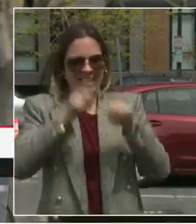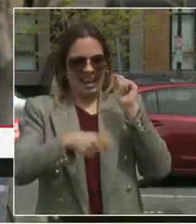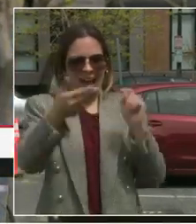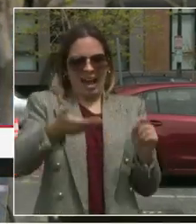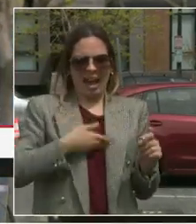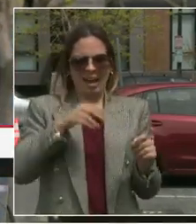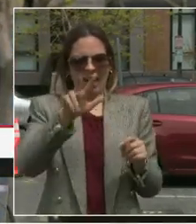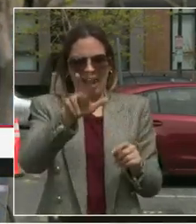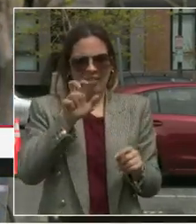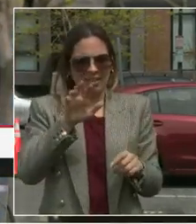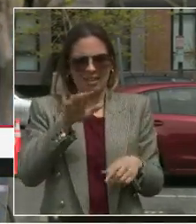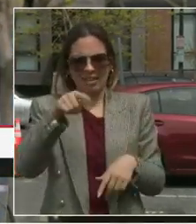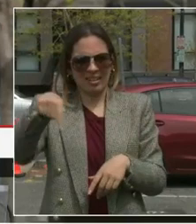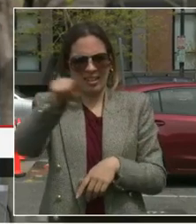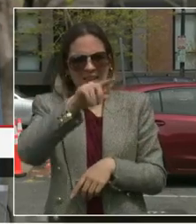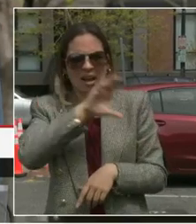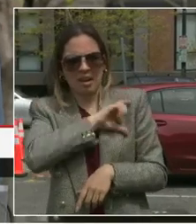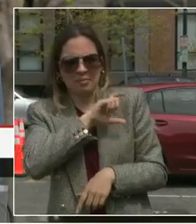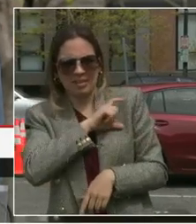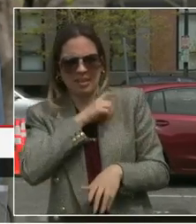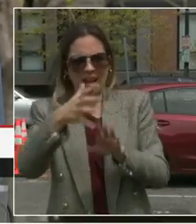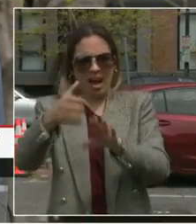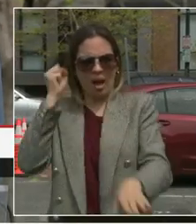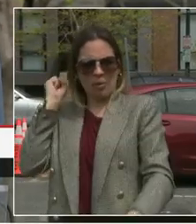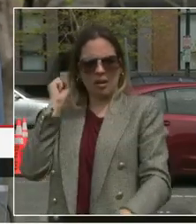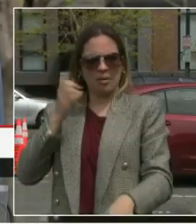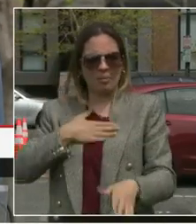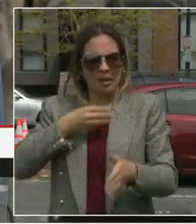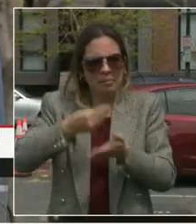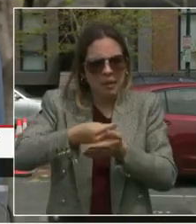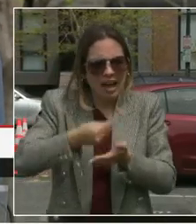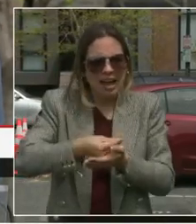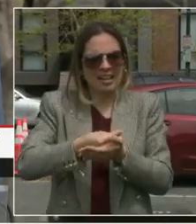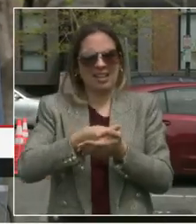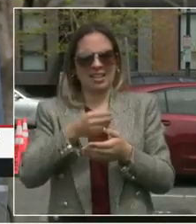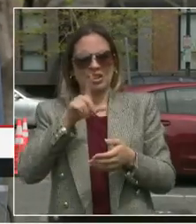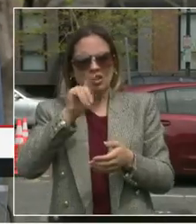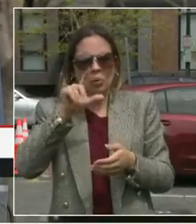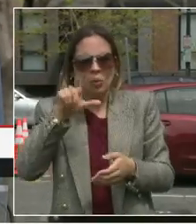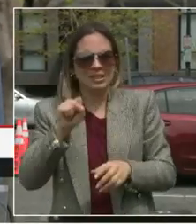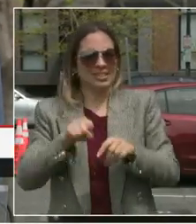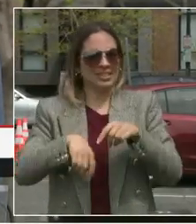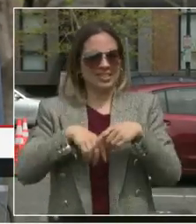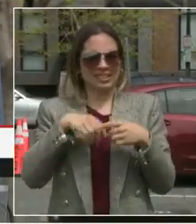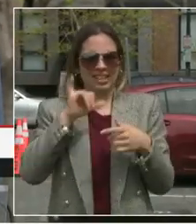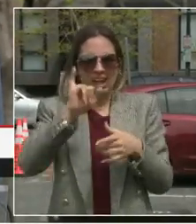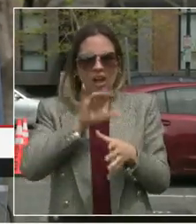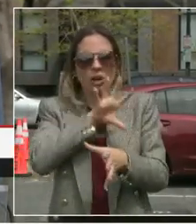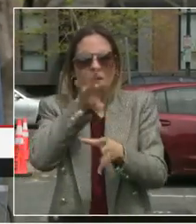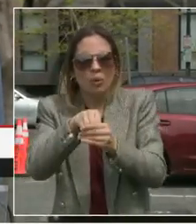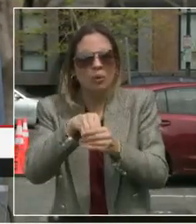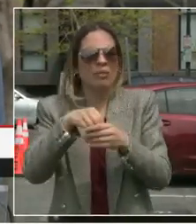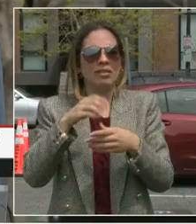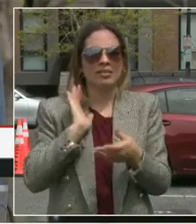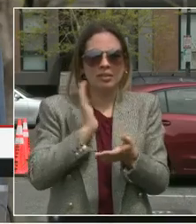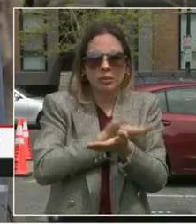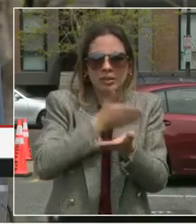officers if you take away the tools that I need to do it. That includes, in this budget